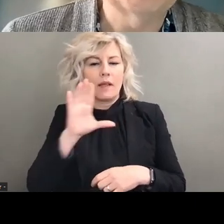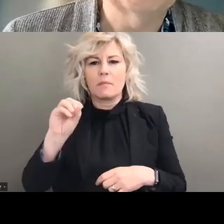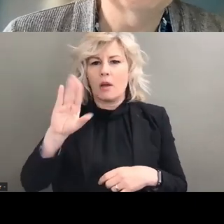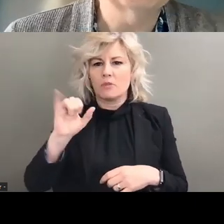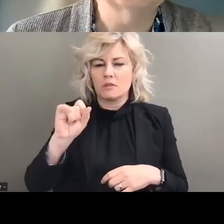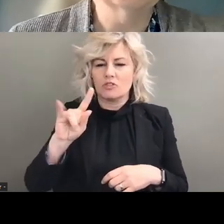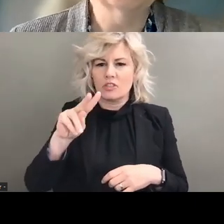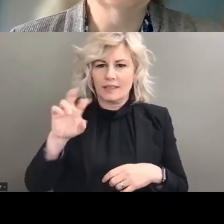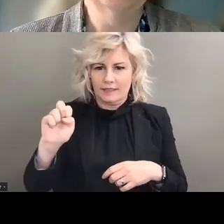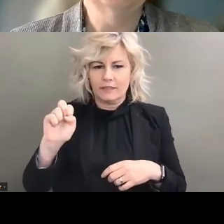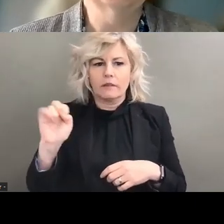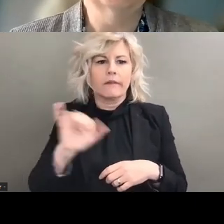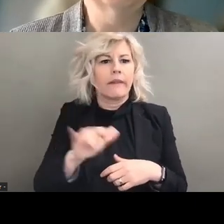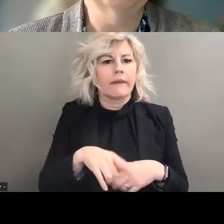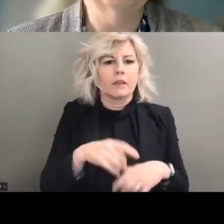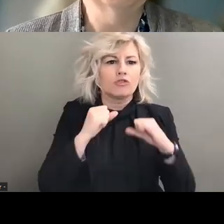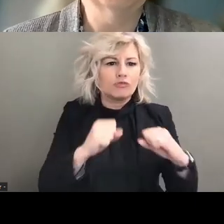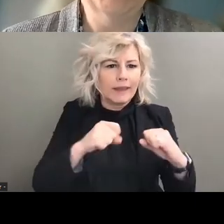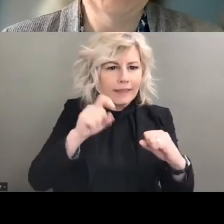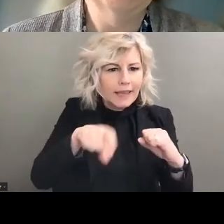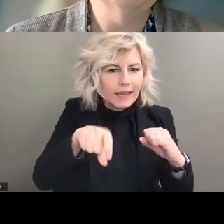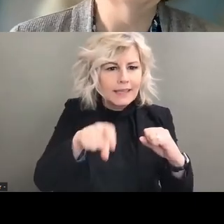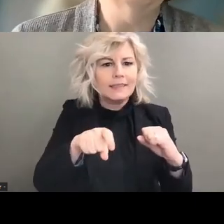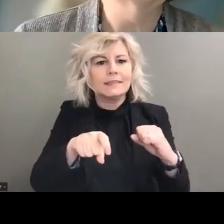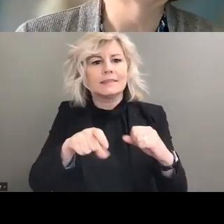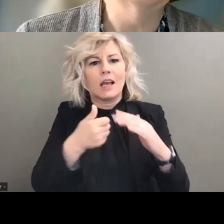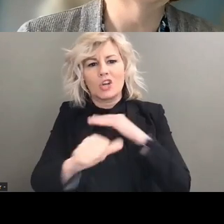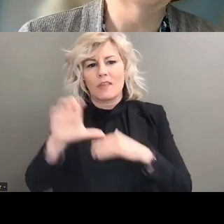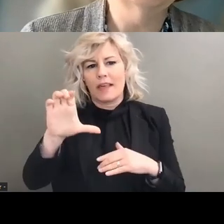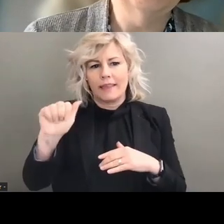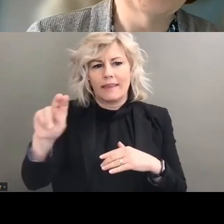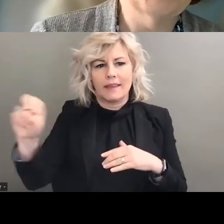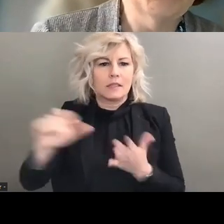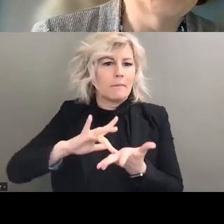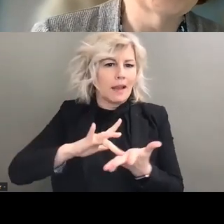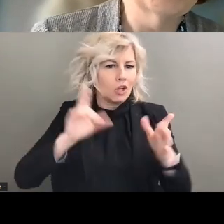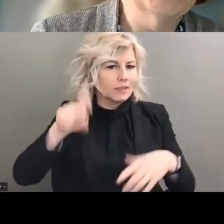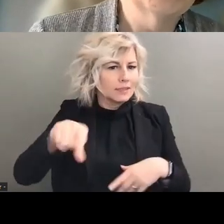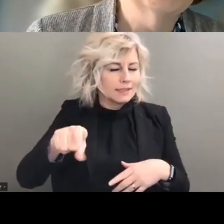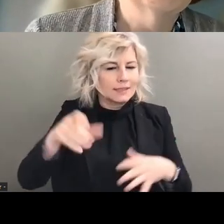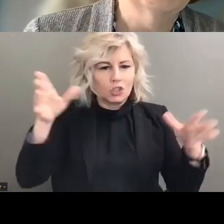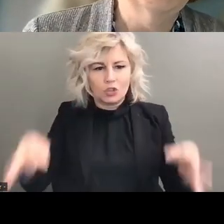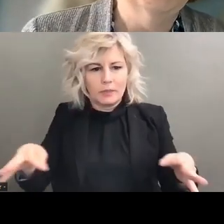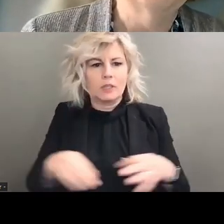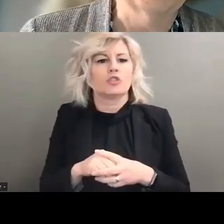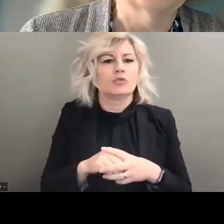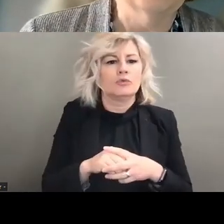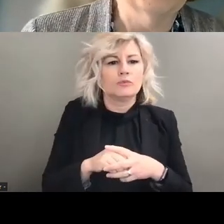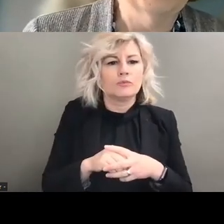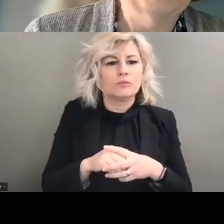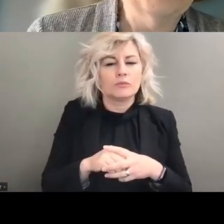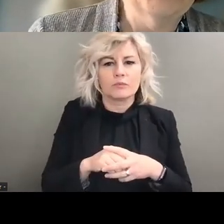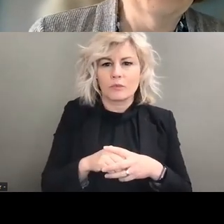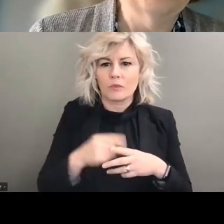measurements, such as the strengths and needs assessment under the CANS, a medical necessity determination